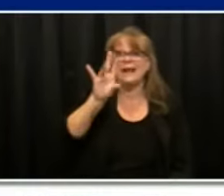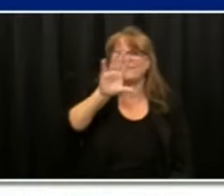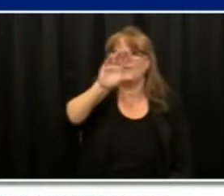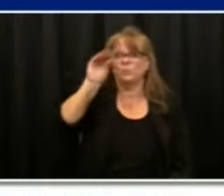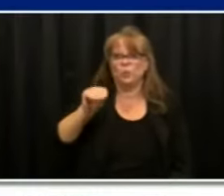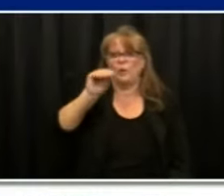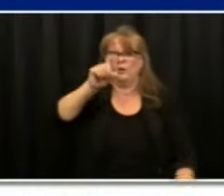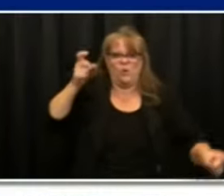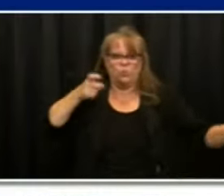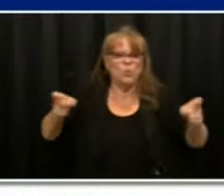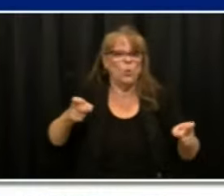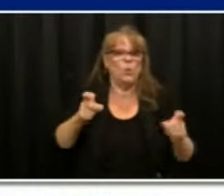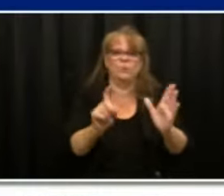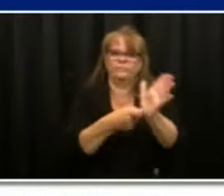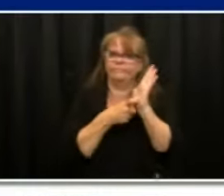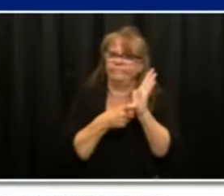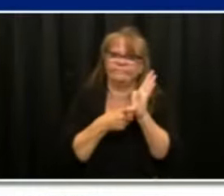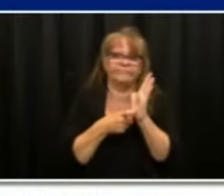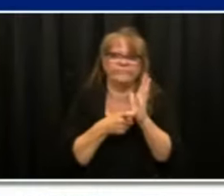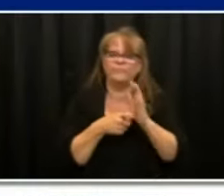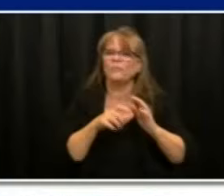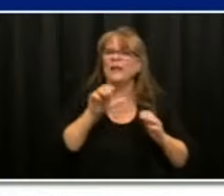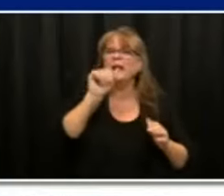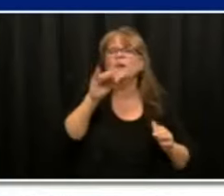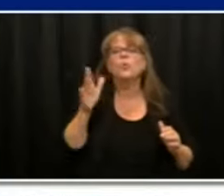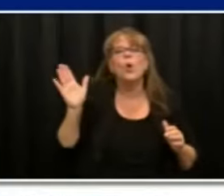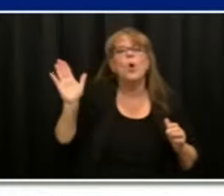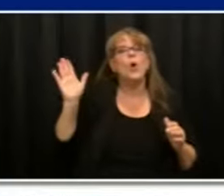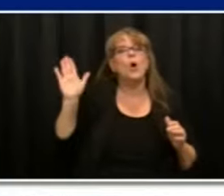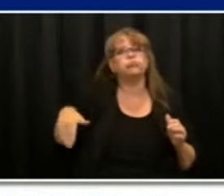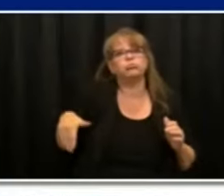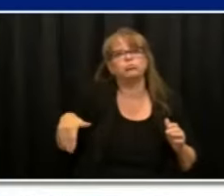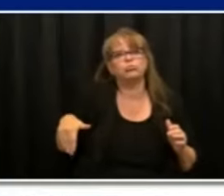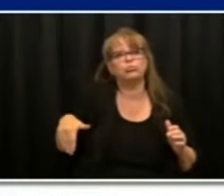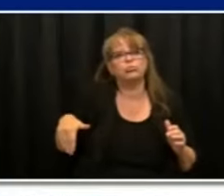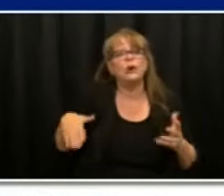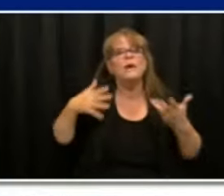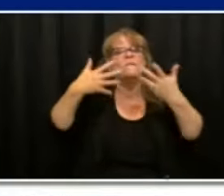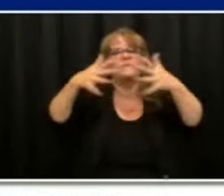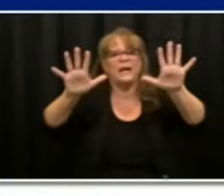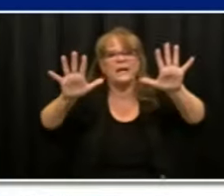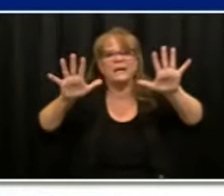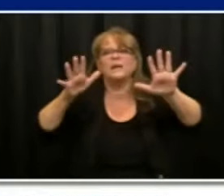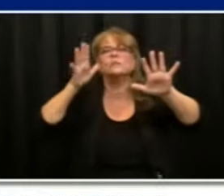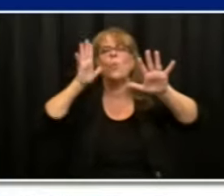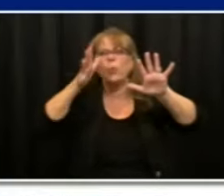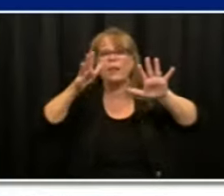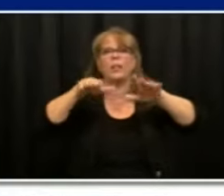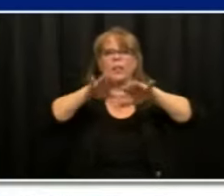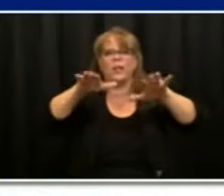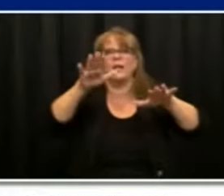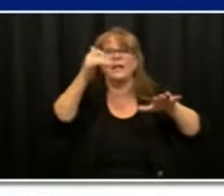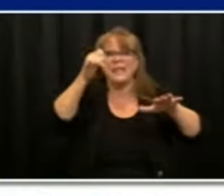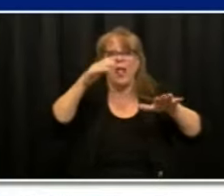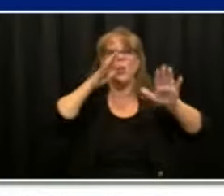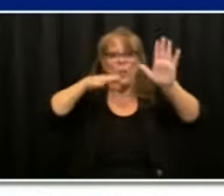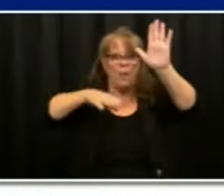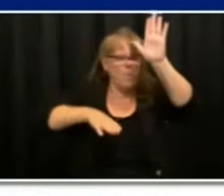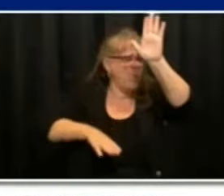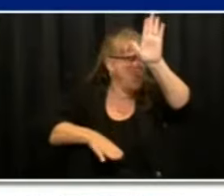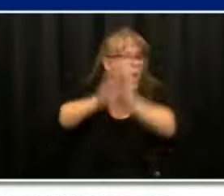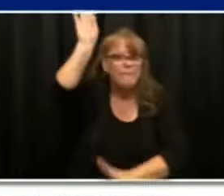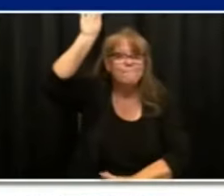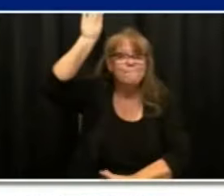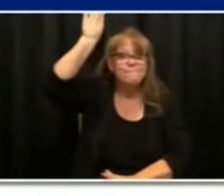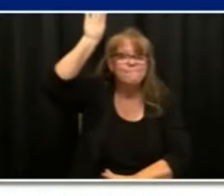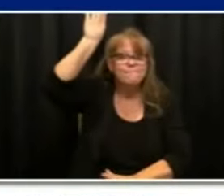our transmission control, you see we increase faster and higher, as shown by the yellow line. But if we can increase transmission control, you